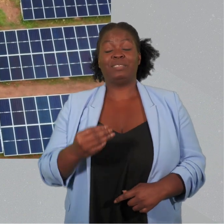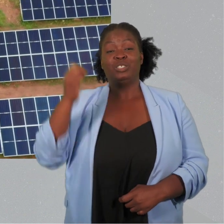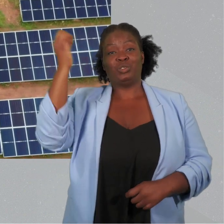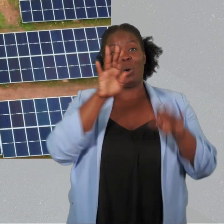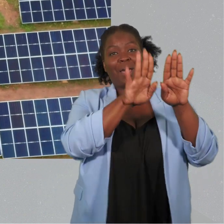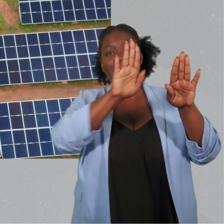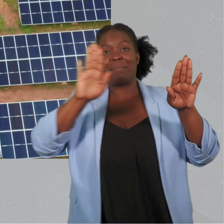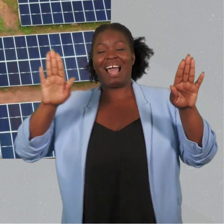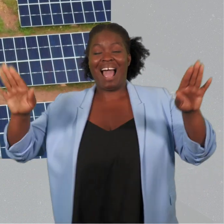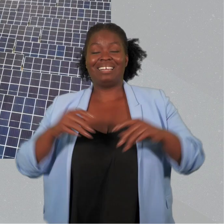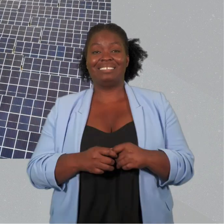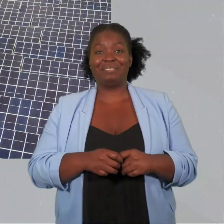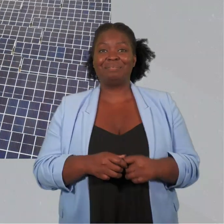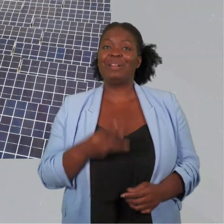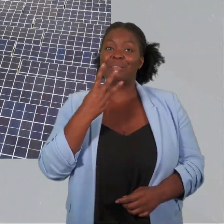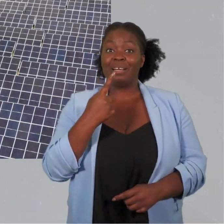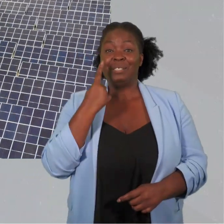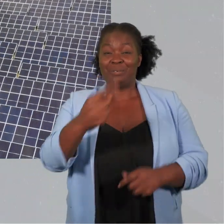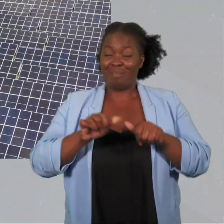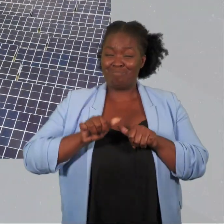It is 31 acres.